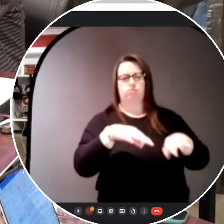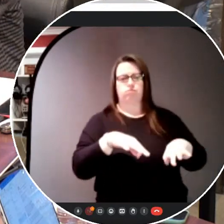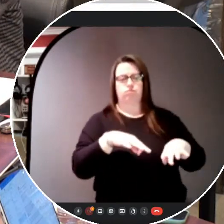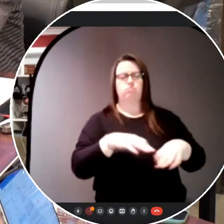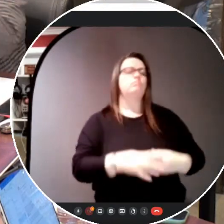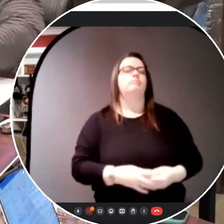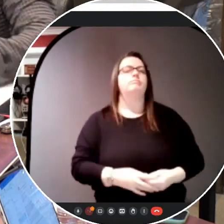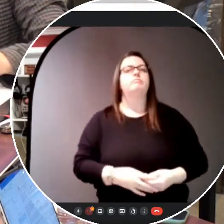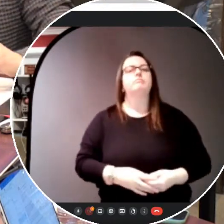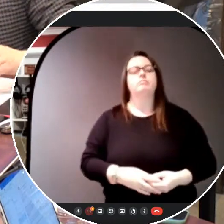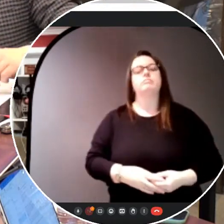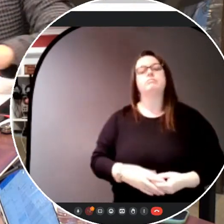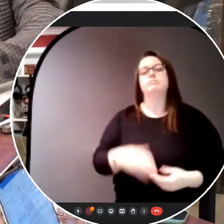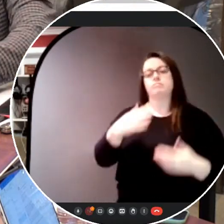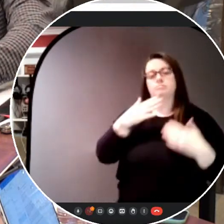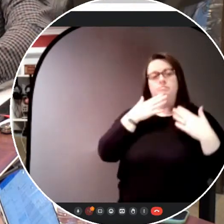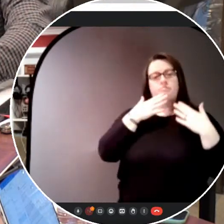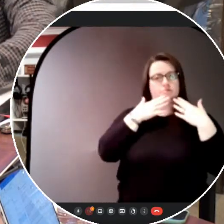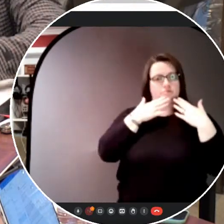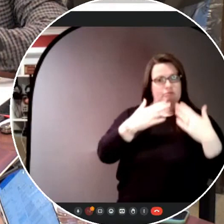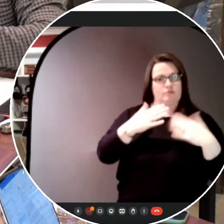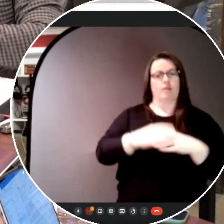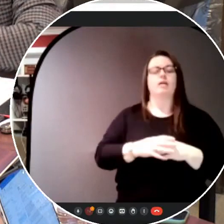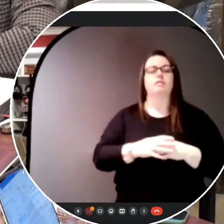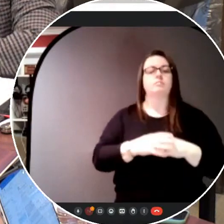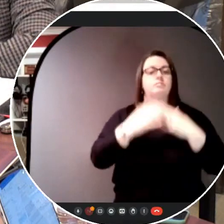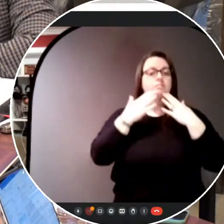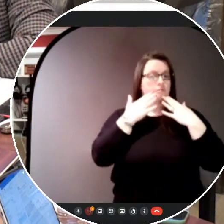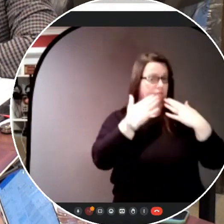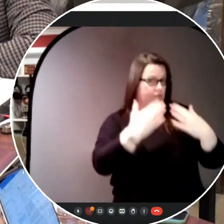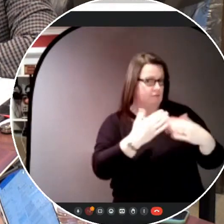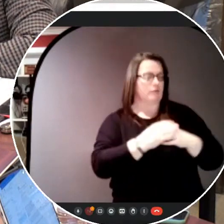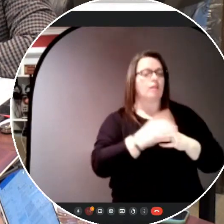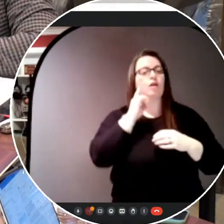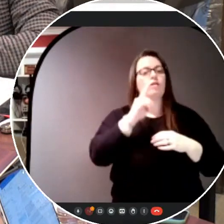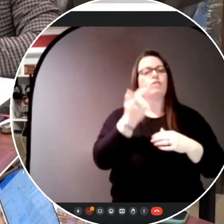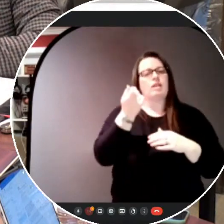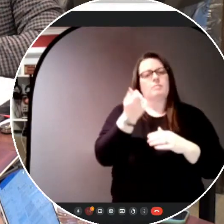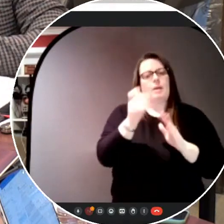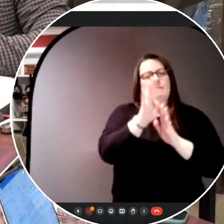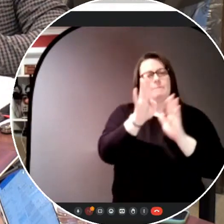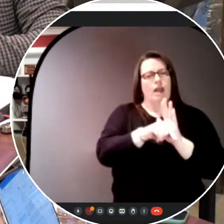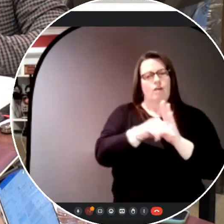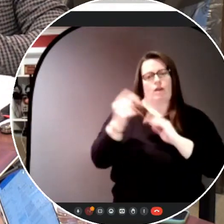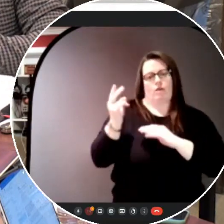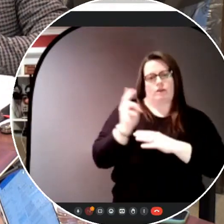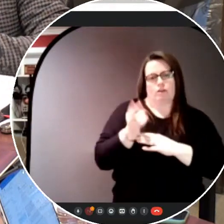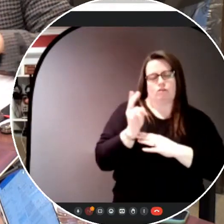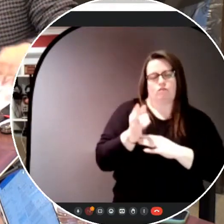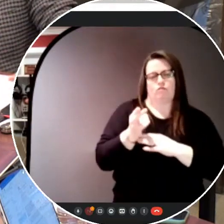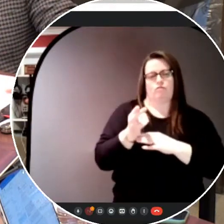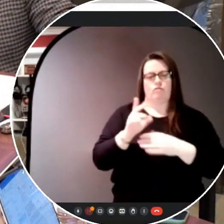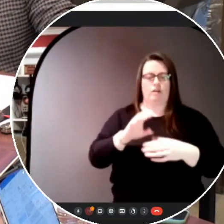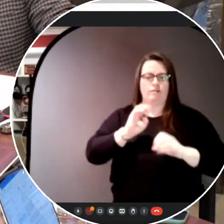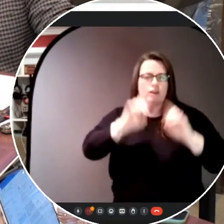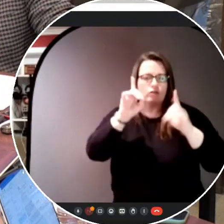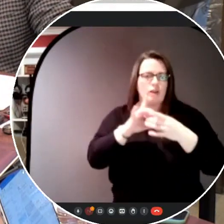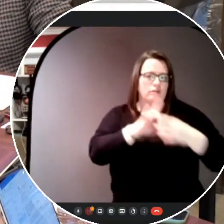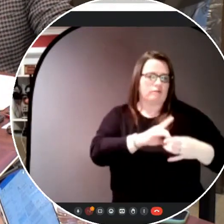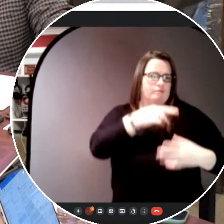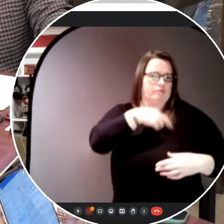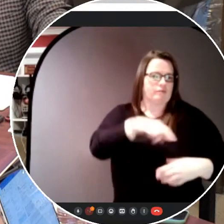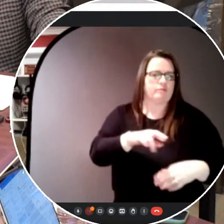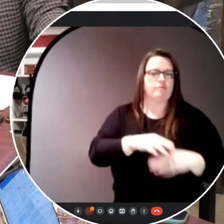Thank you, Chair. So to give a little bit of background in the history of our denominational education, the title to a